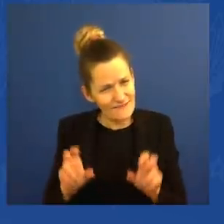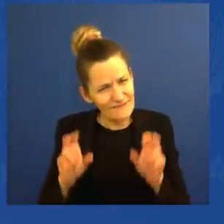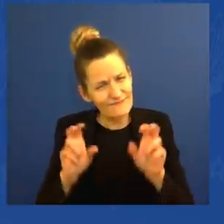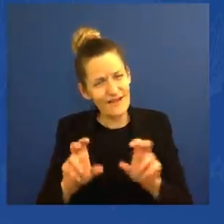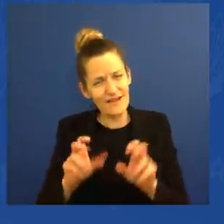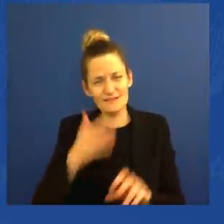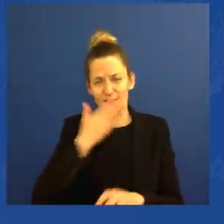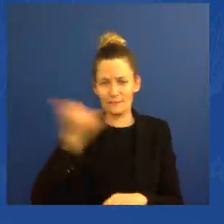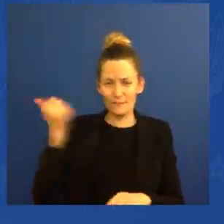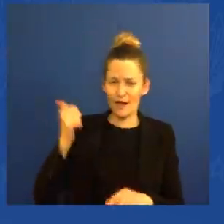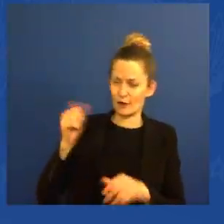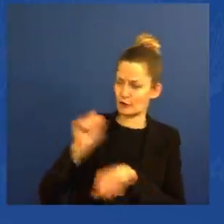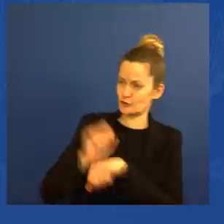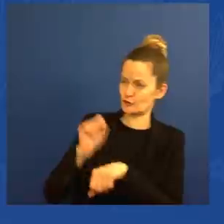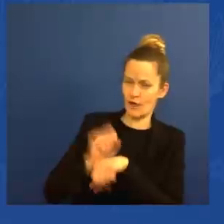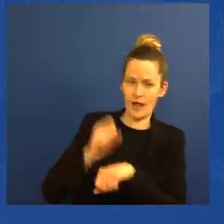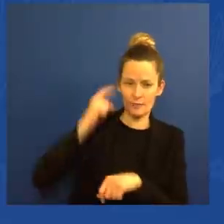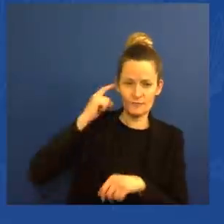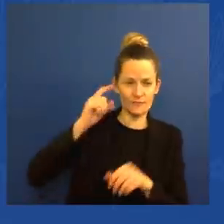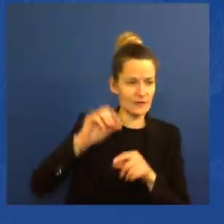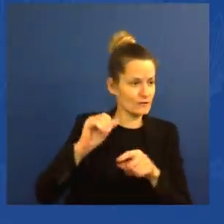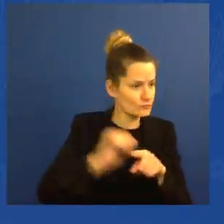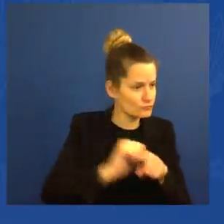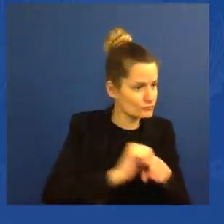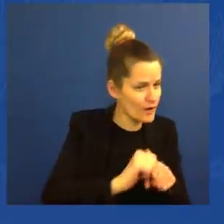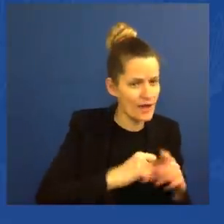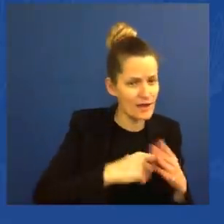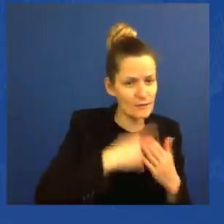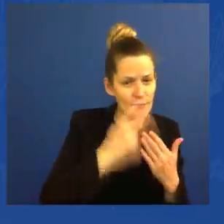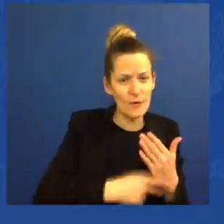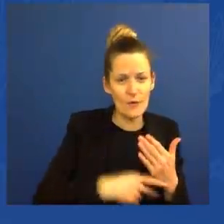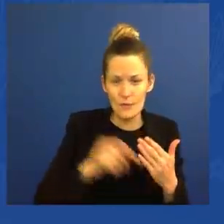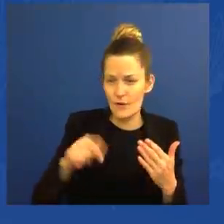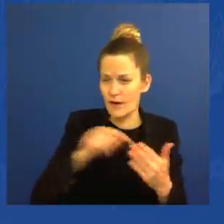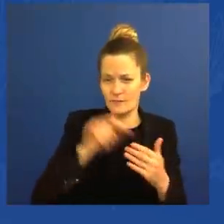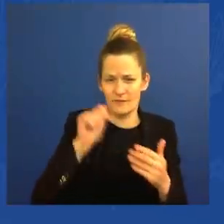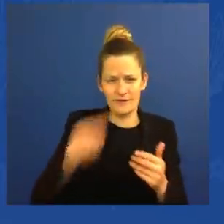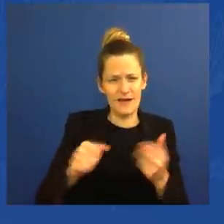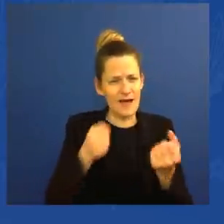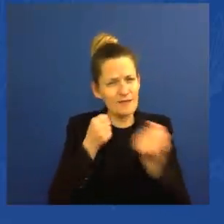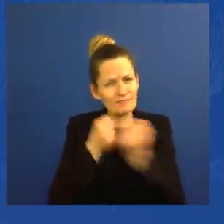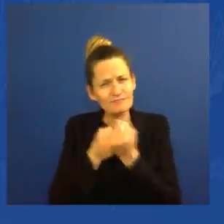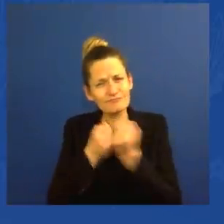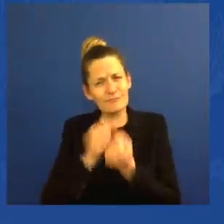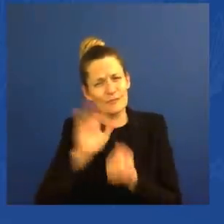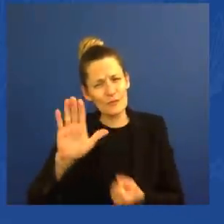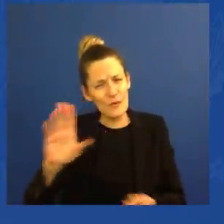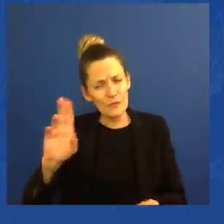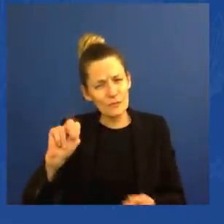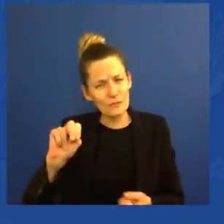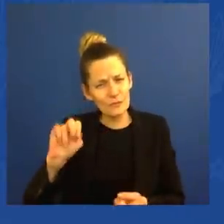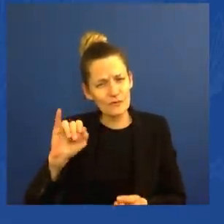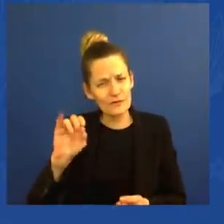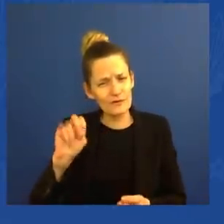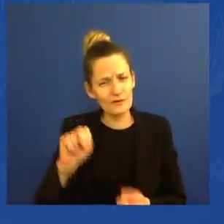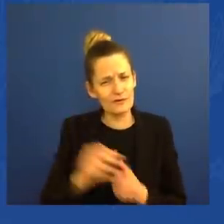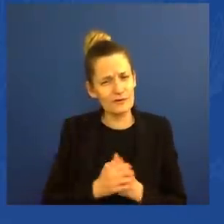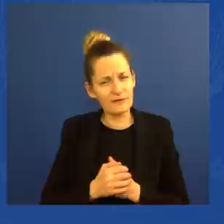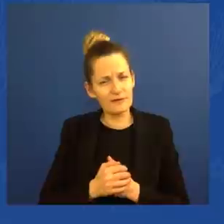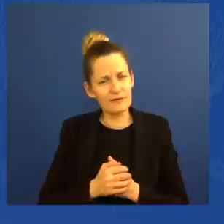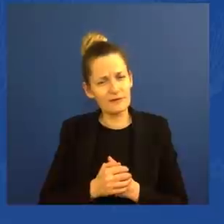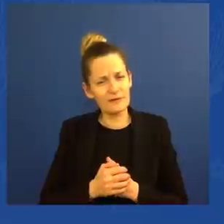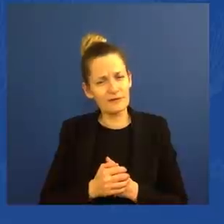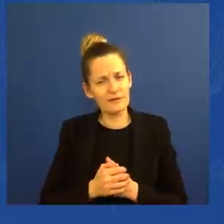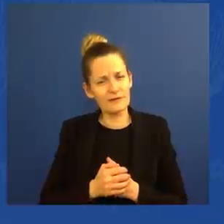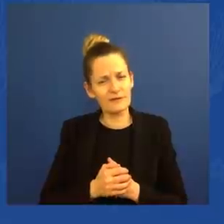training. Build strong, diverse workforce you need to take on these infrastructure jobs so the families in your communities can